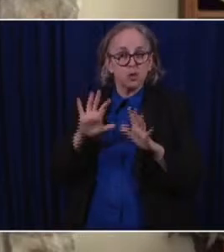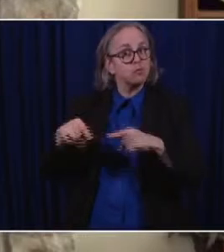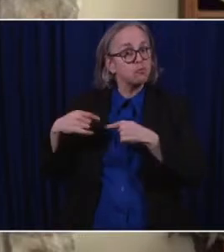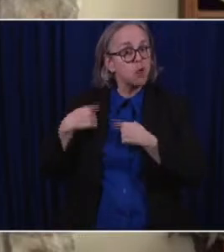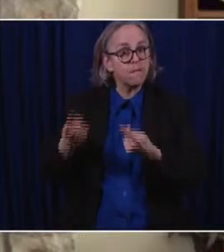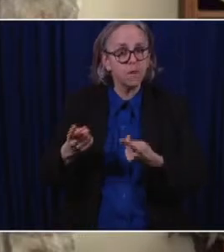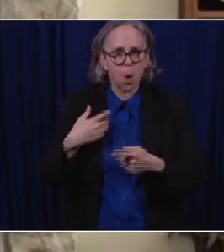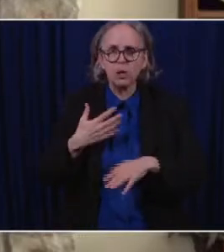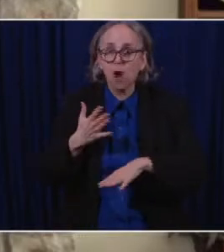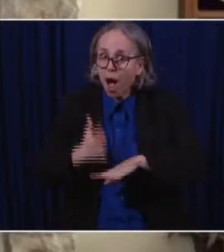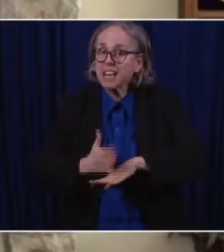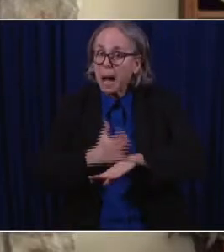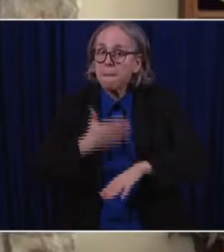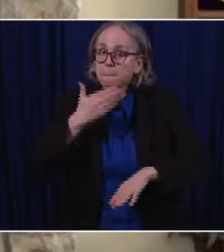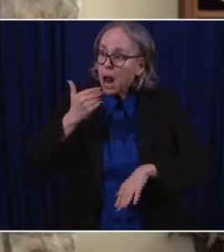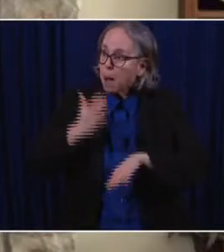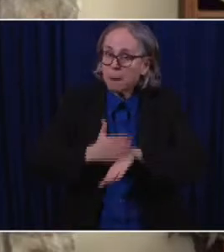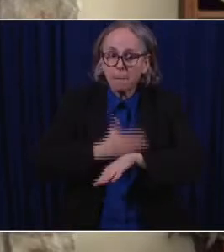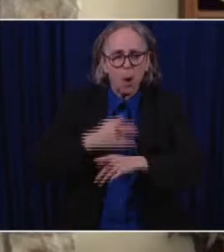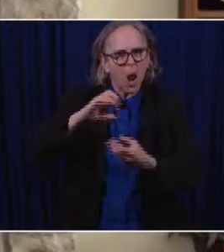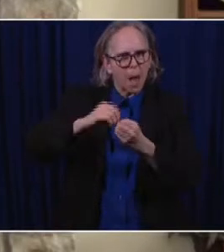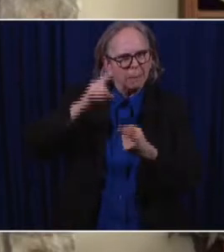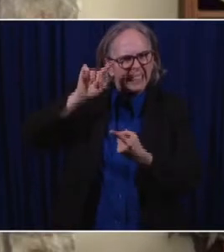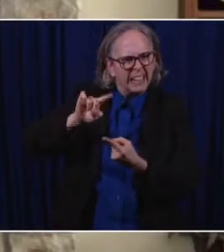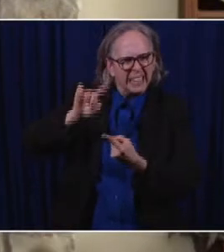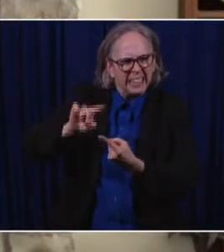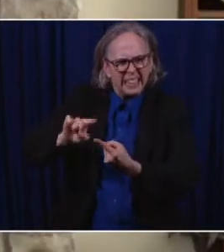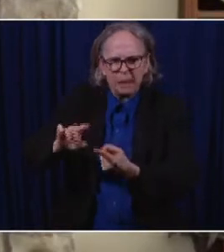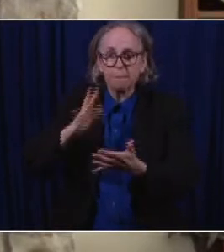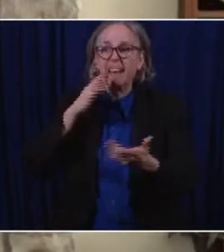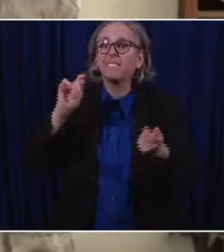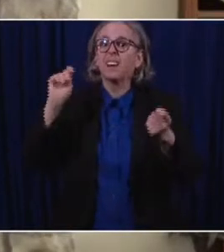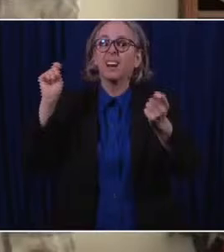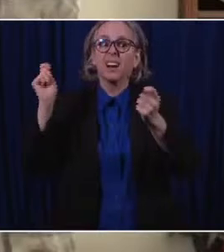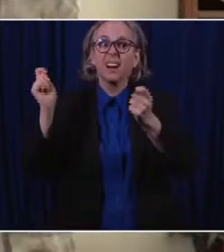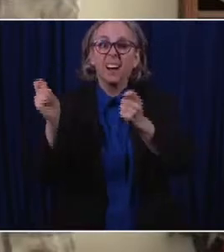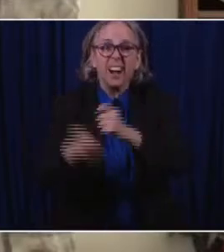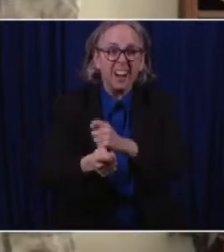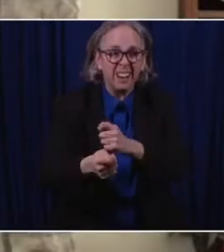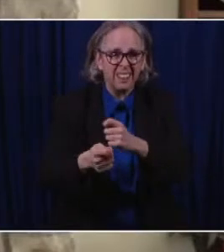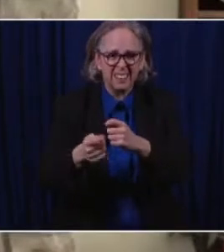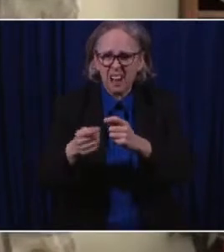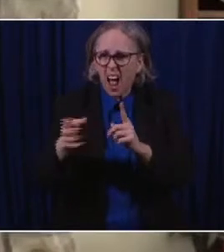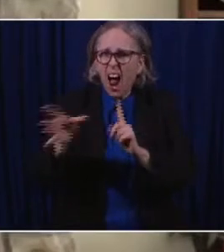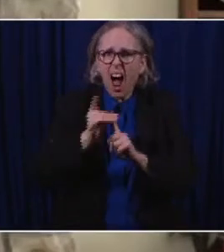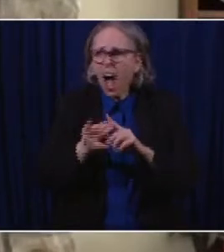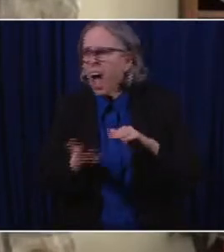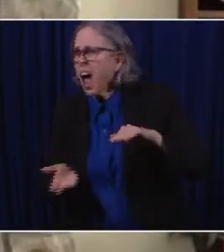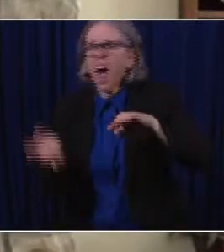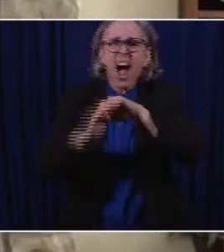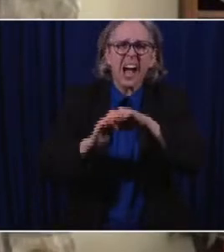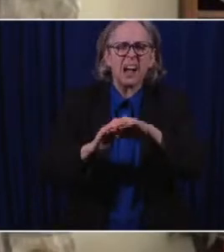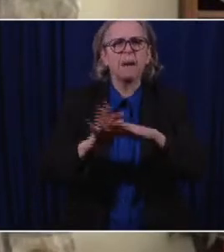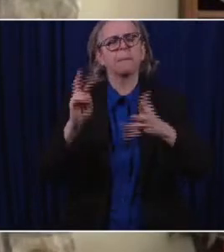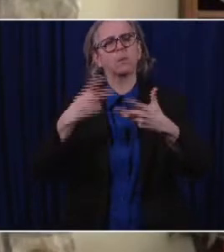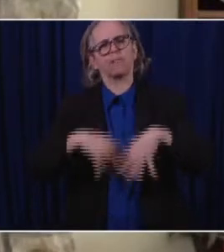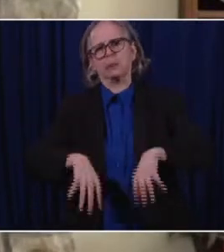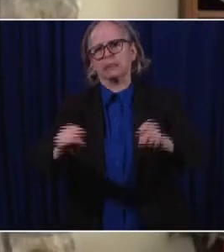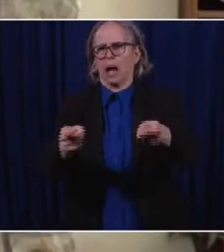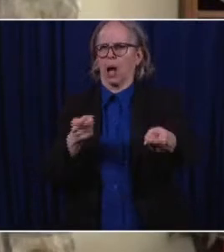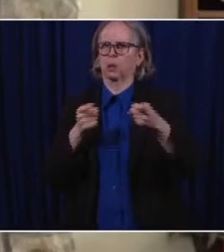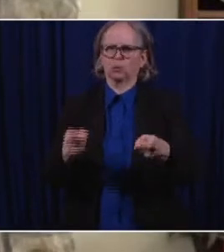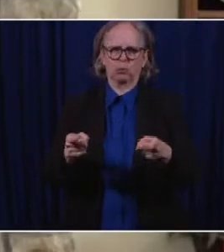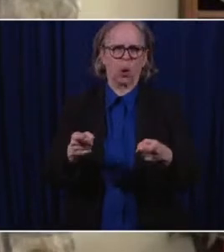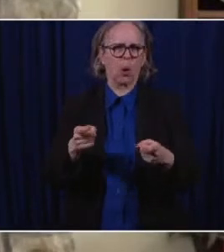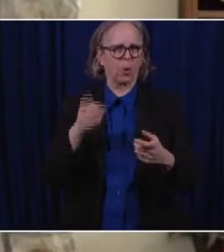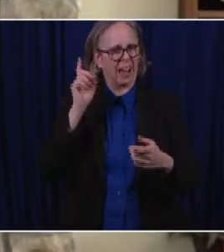now. And we'll take action accordingly. But if we start moving, if we're going the other way, we'll take action accordingly as